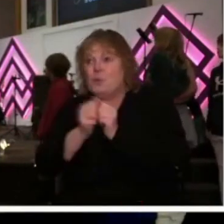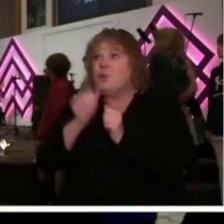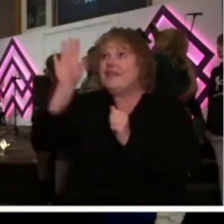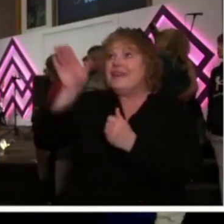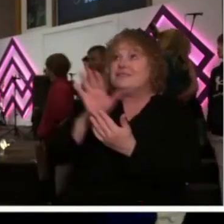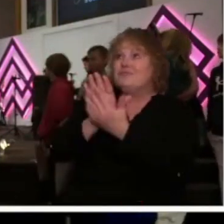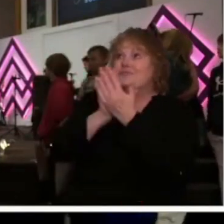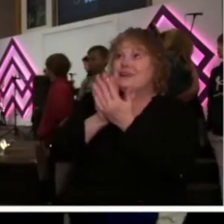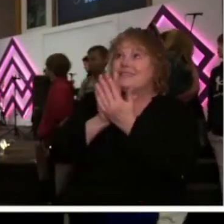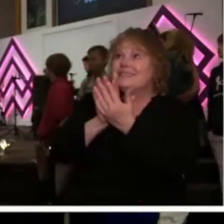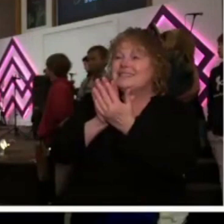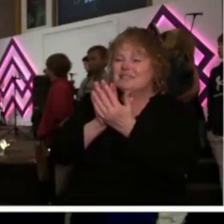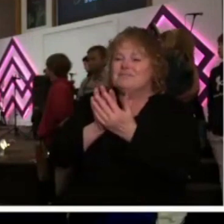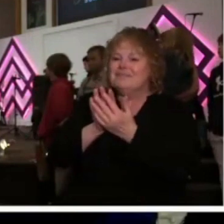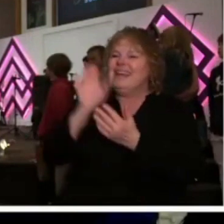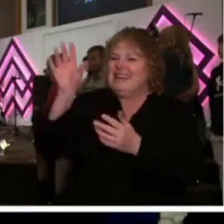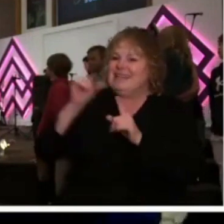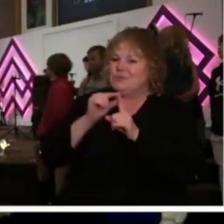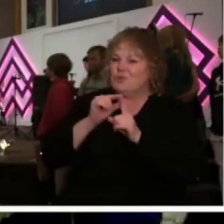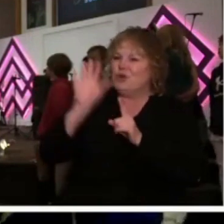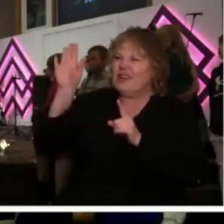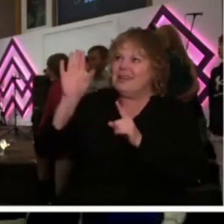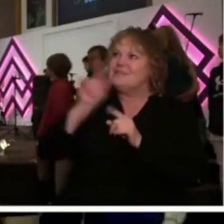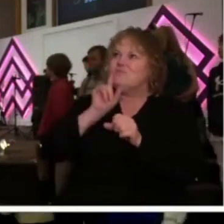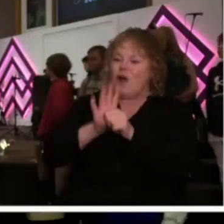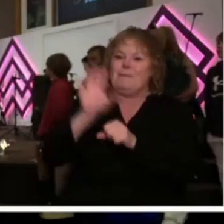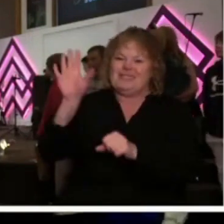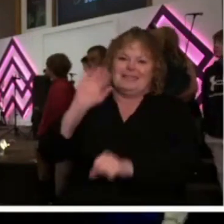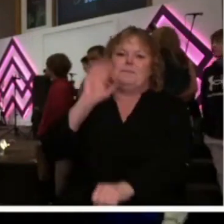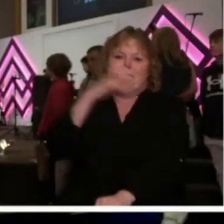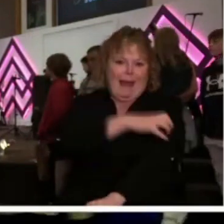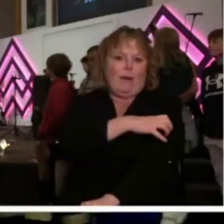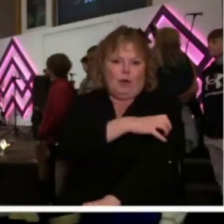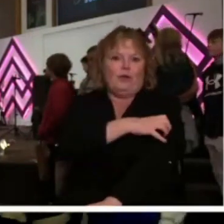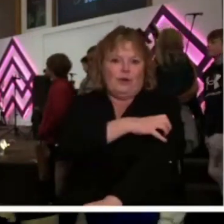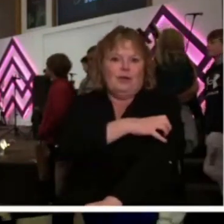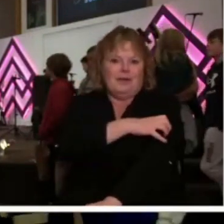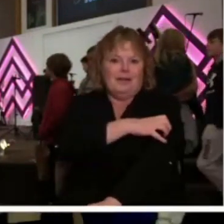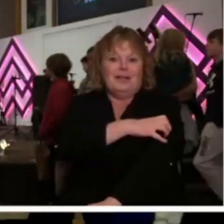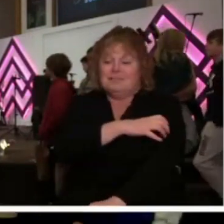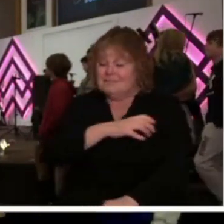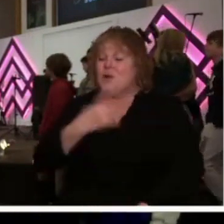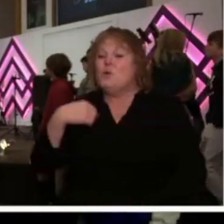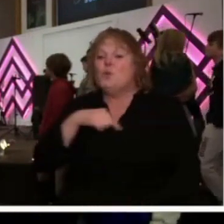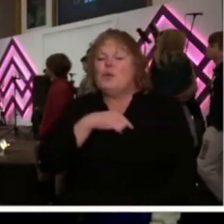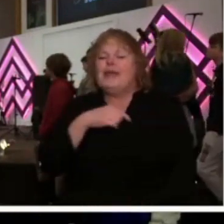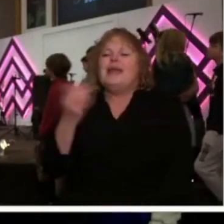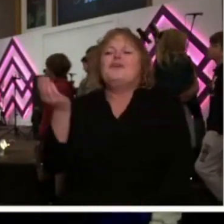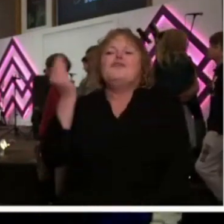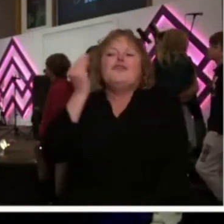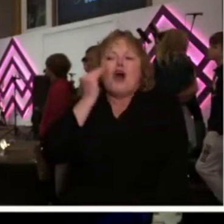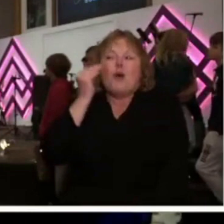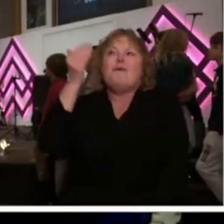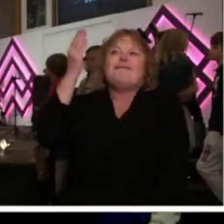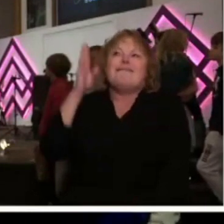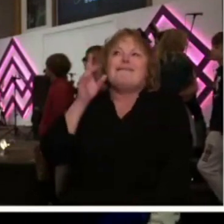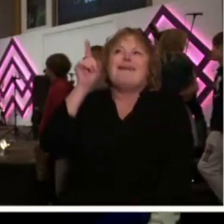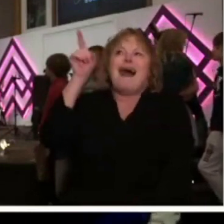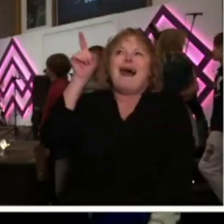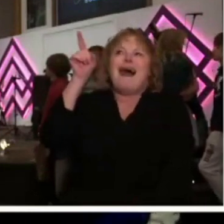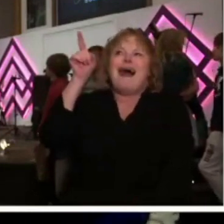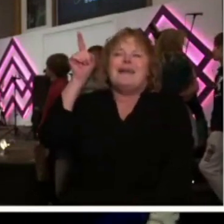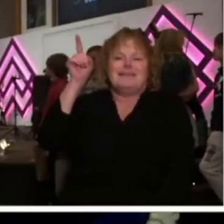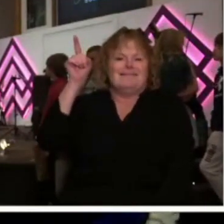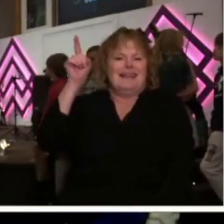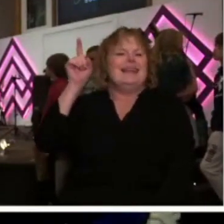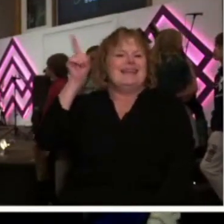word and his promises and his power and his provision. We know that God is the real